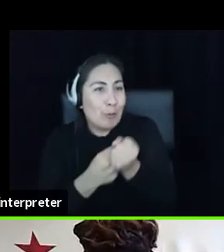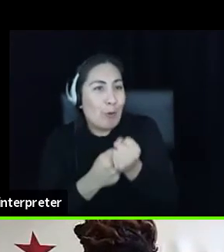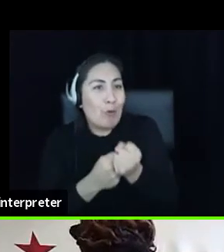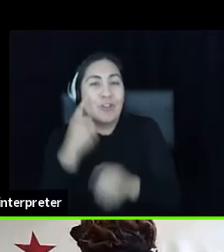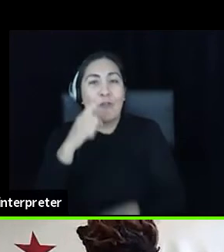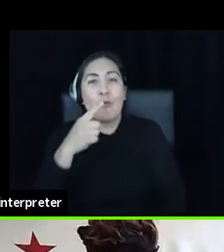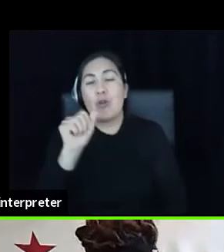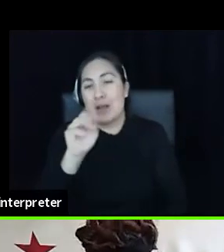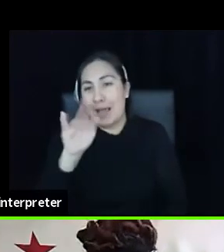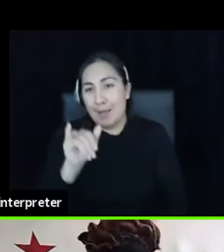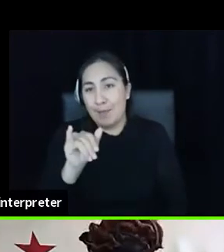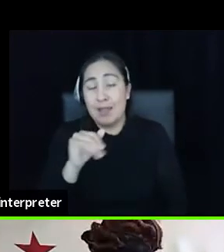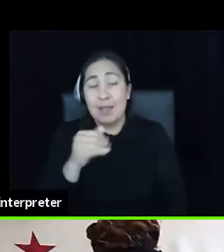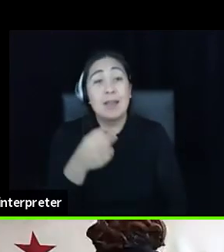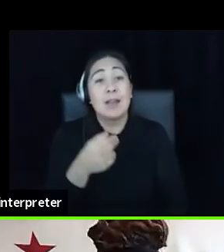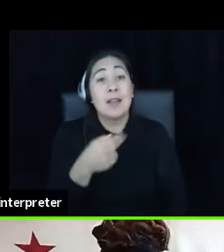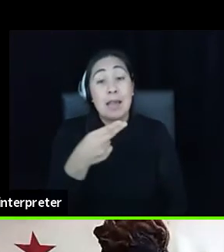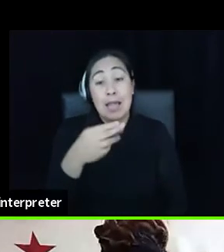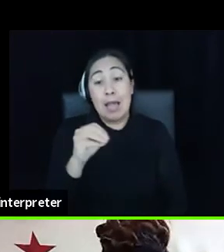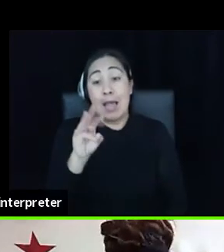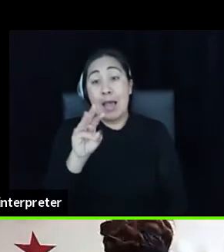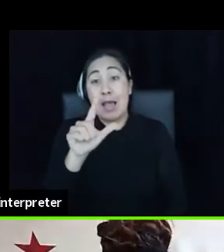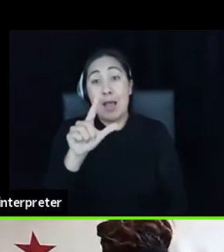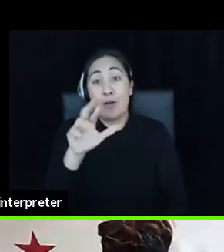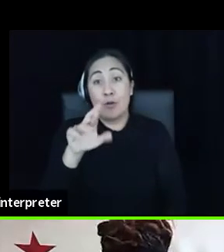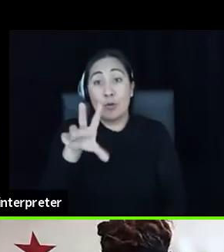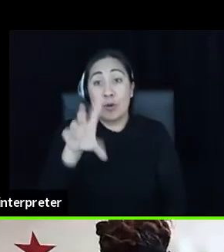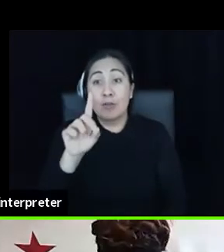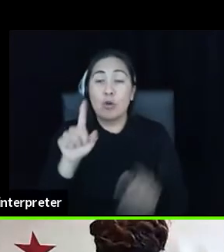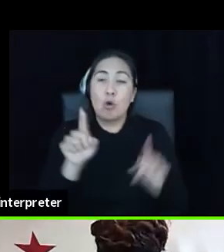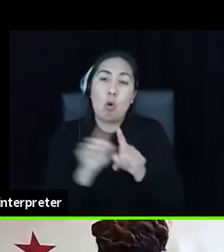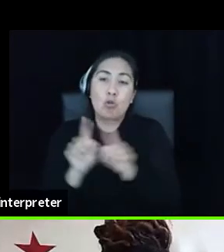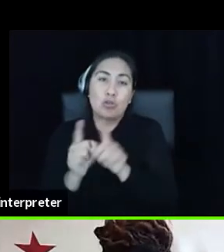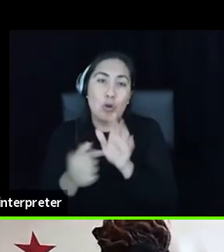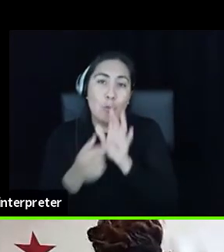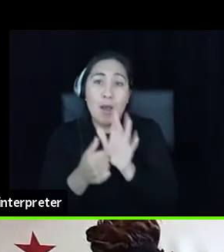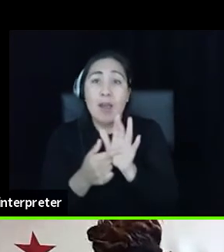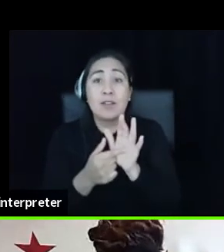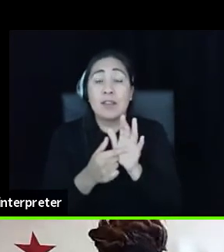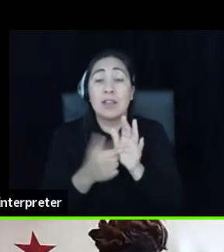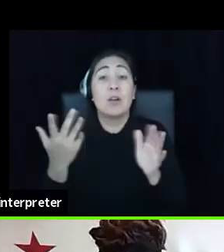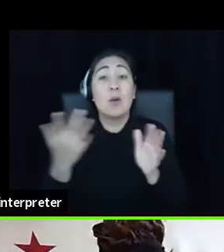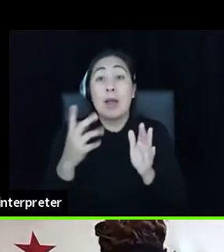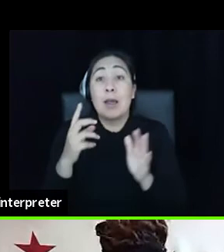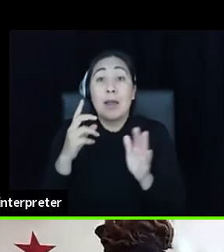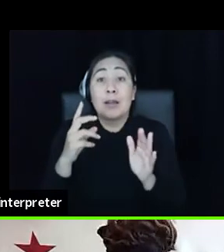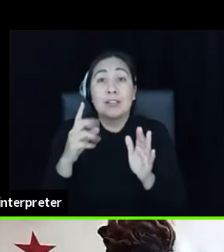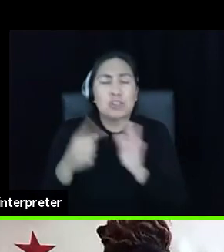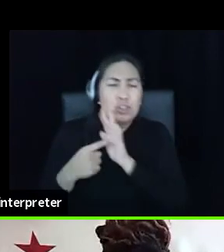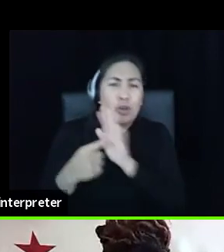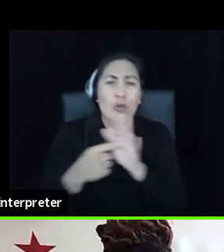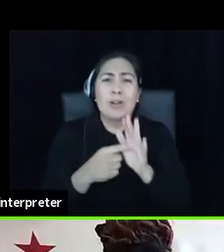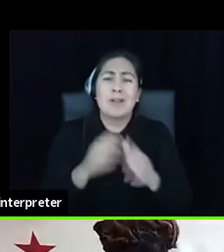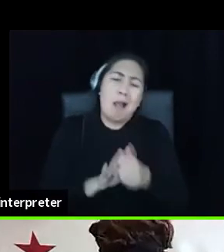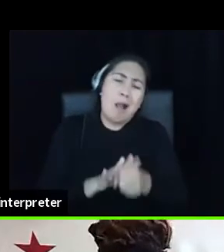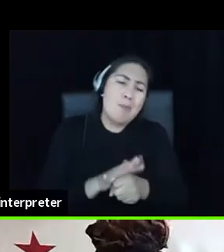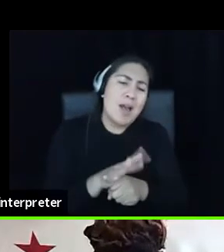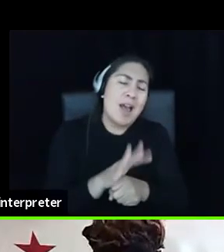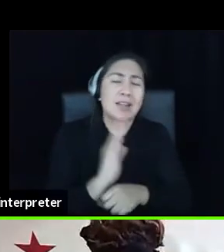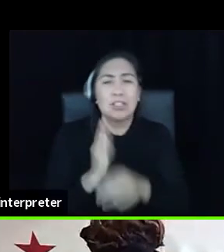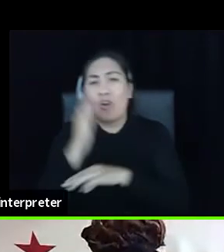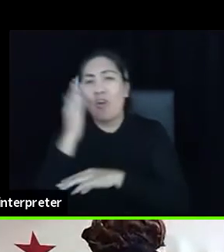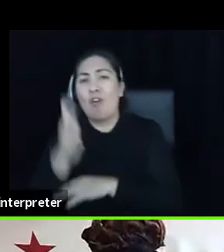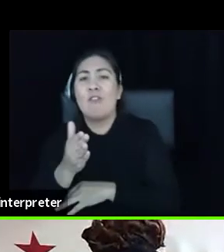HowlRound is also modeling a commons, which is predicated on the assumption of abundance over scarcity. These are